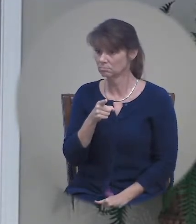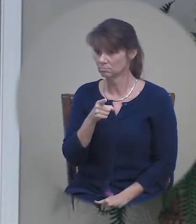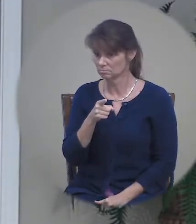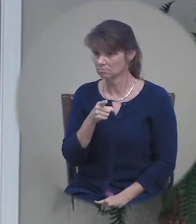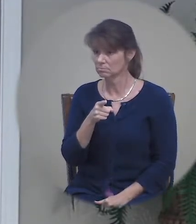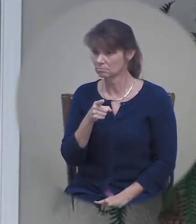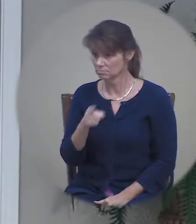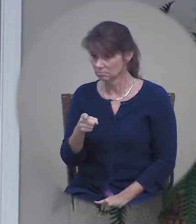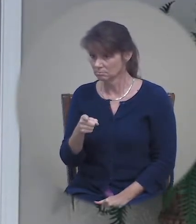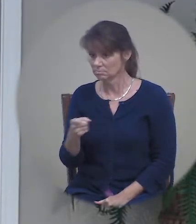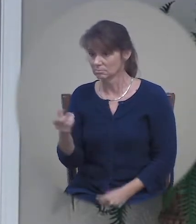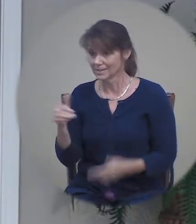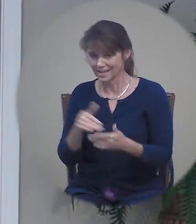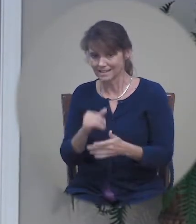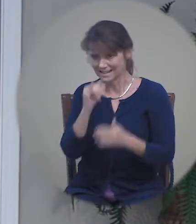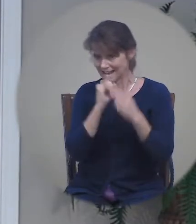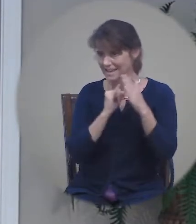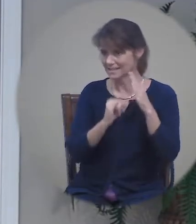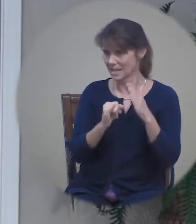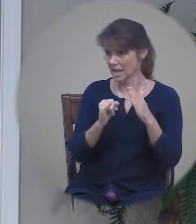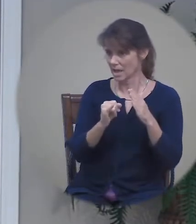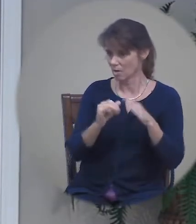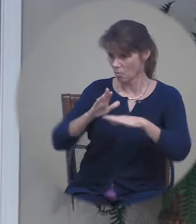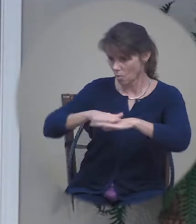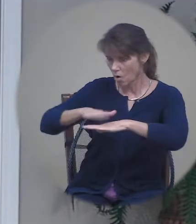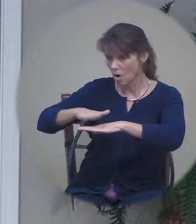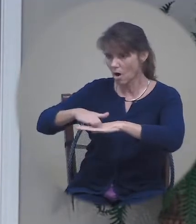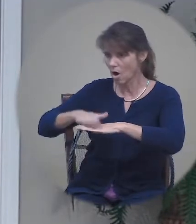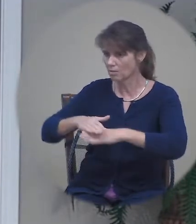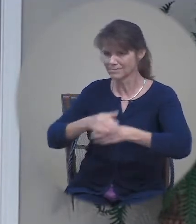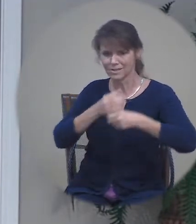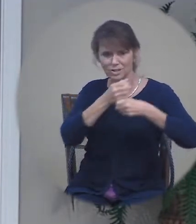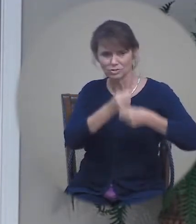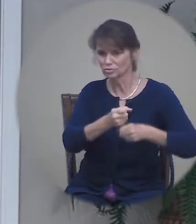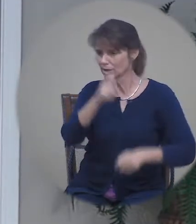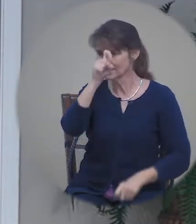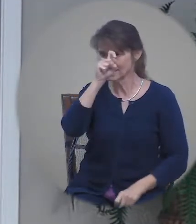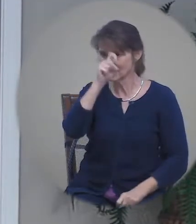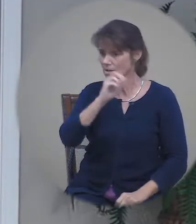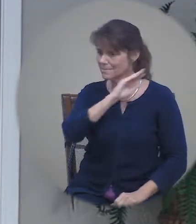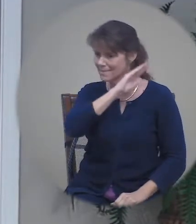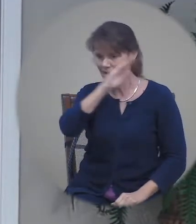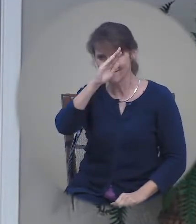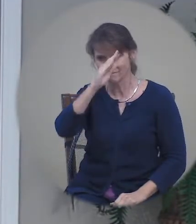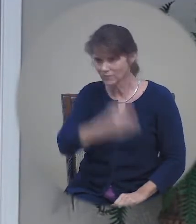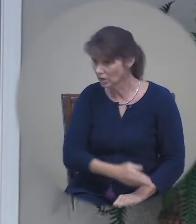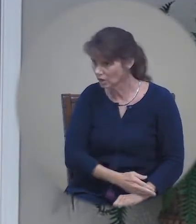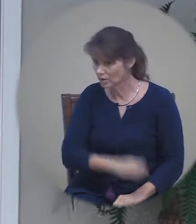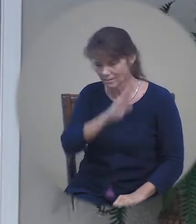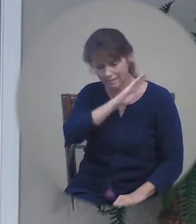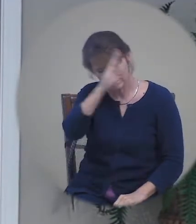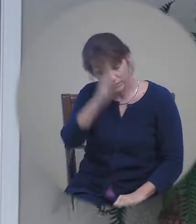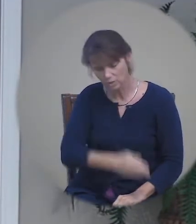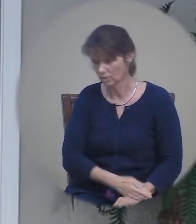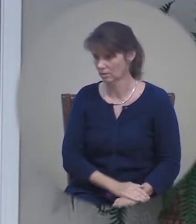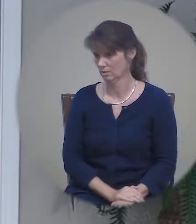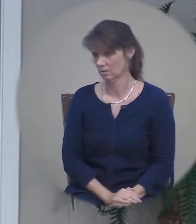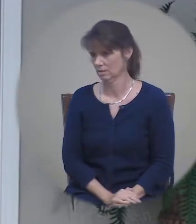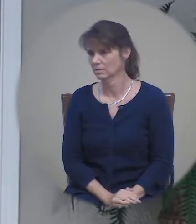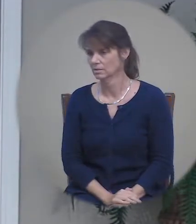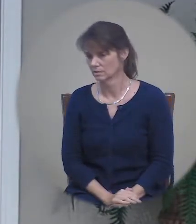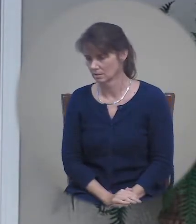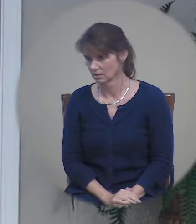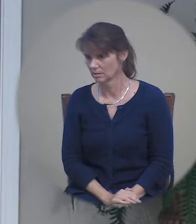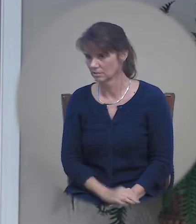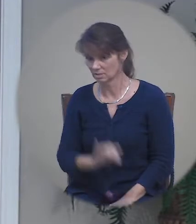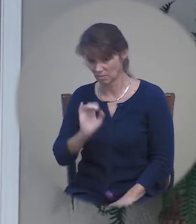He's repeating the words of Isaiah, the warnings that Isaiah, never put your trust in Egypt or princes. But they